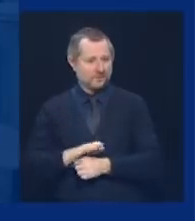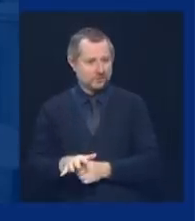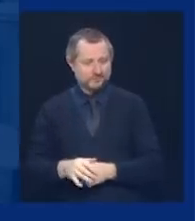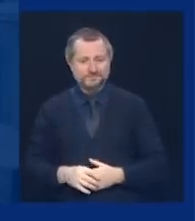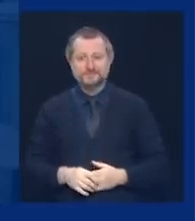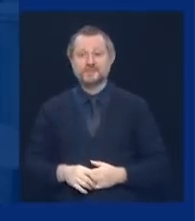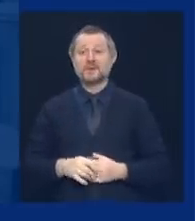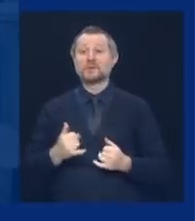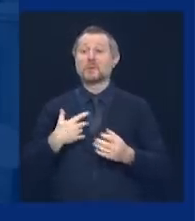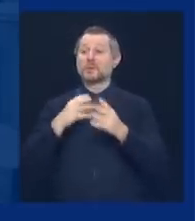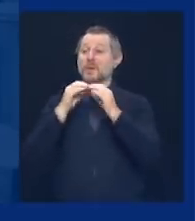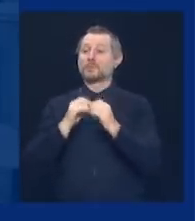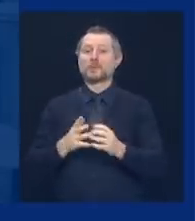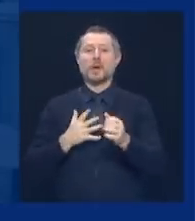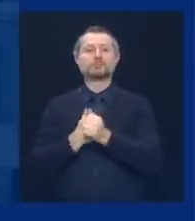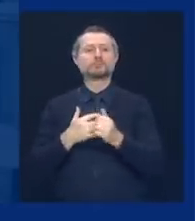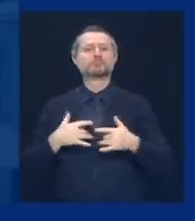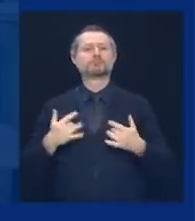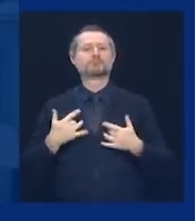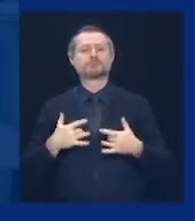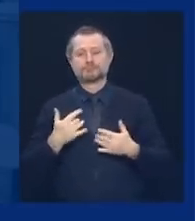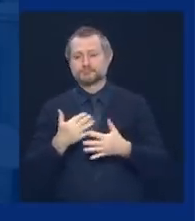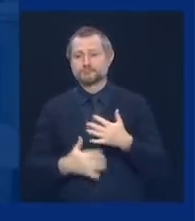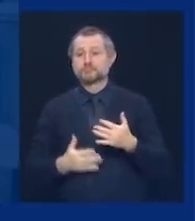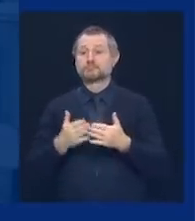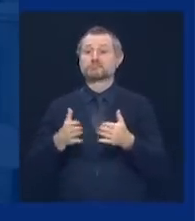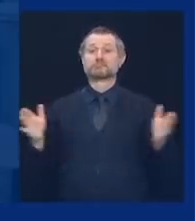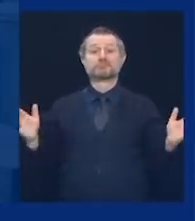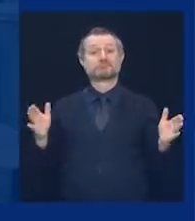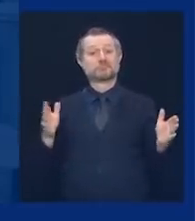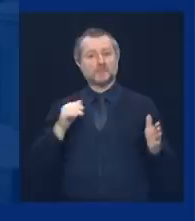Numbers for today: statewide positivity without